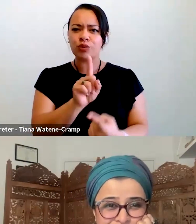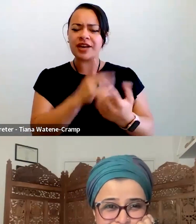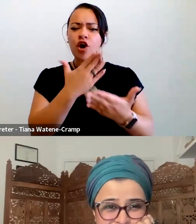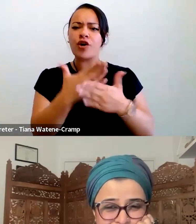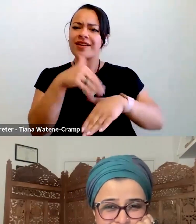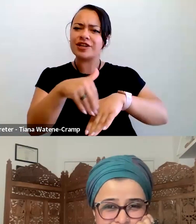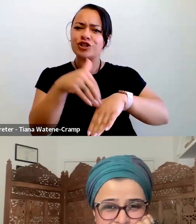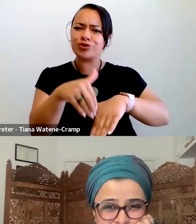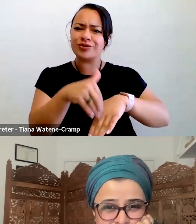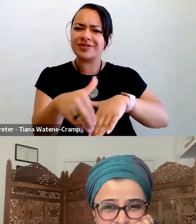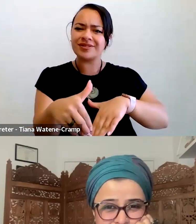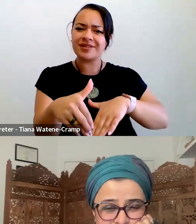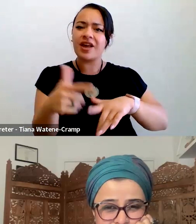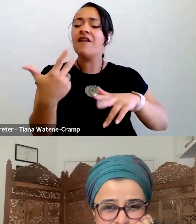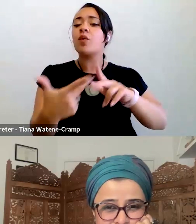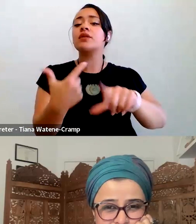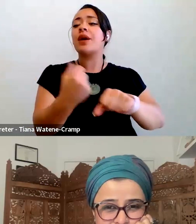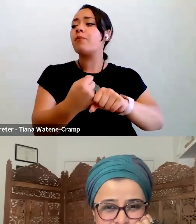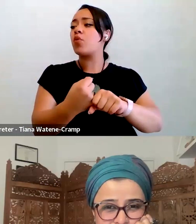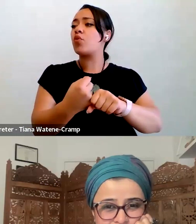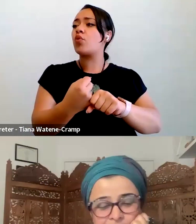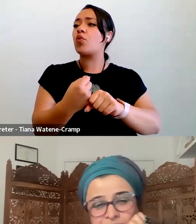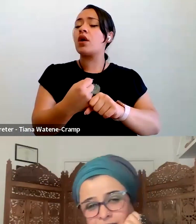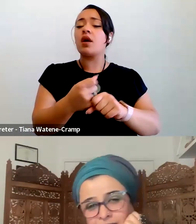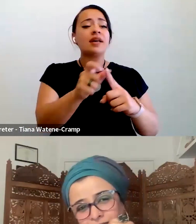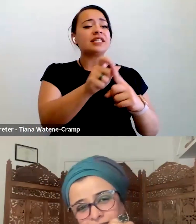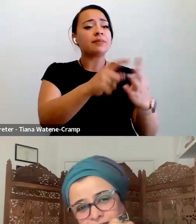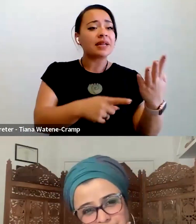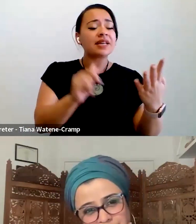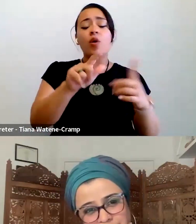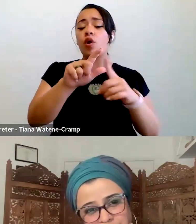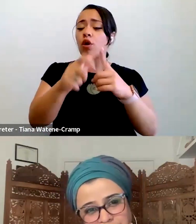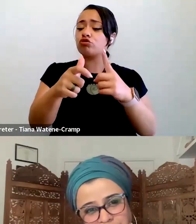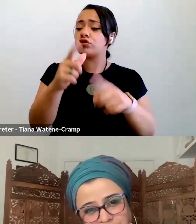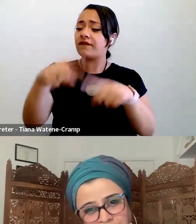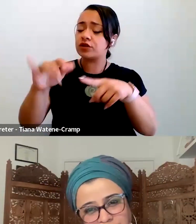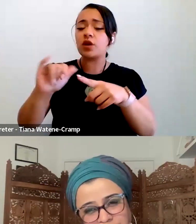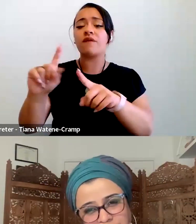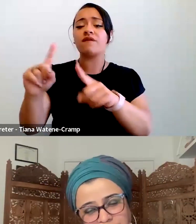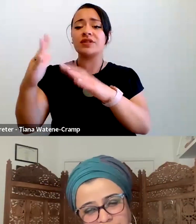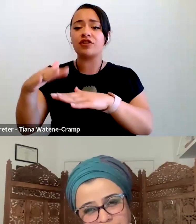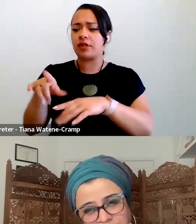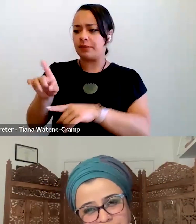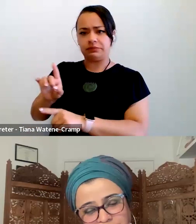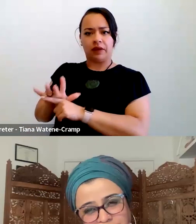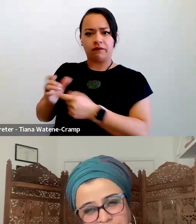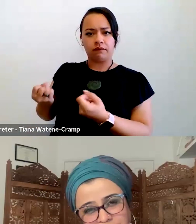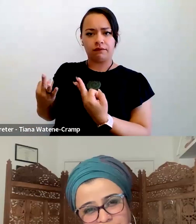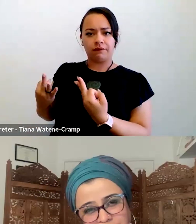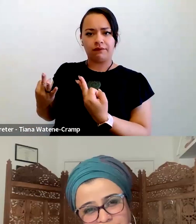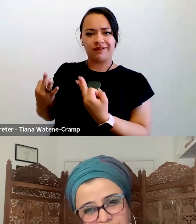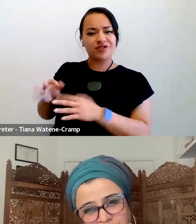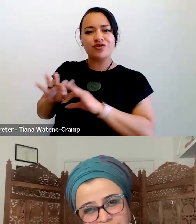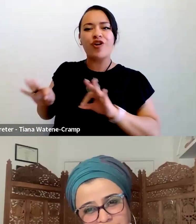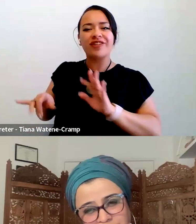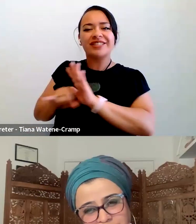for example, of disability or cultural diversity or First Nations. It just doesn't, it's really, it's